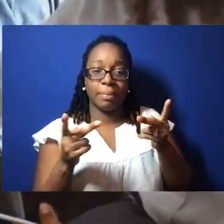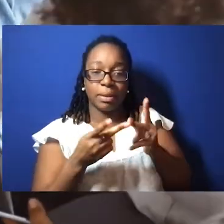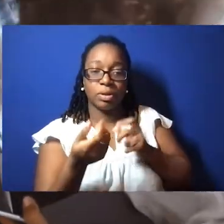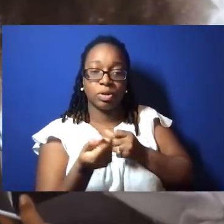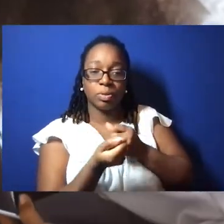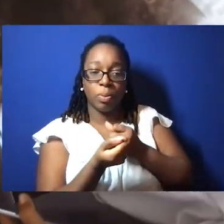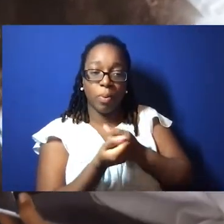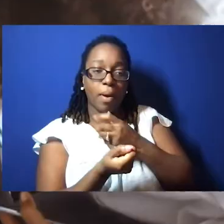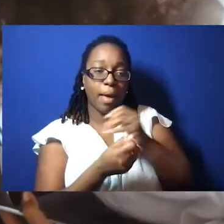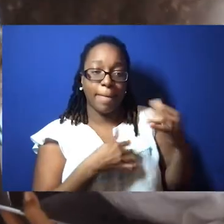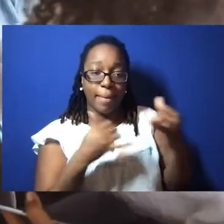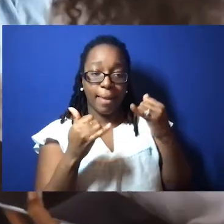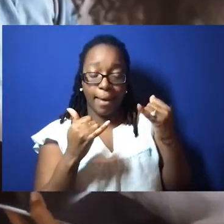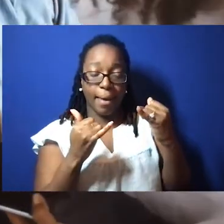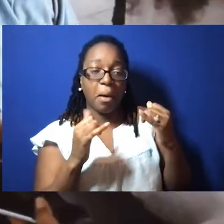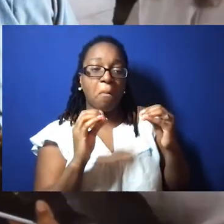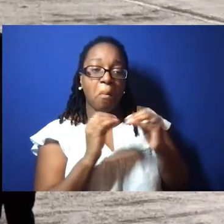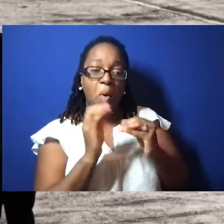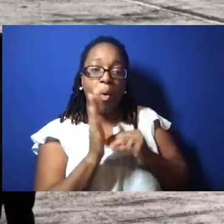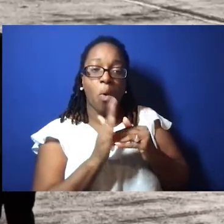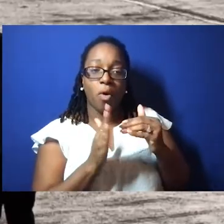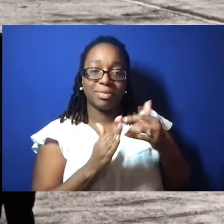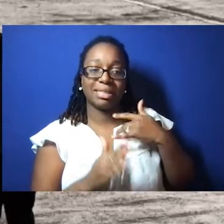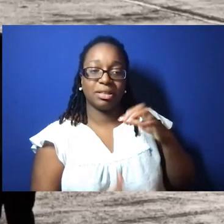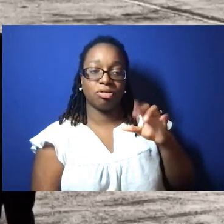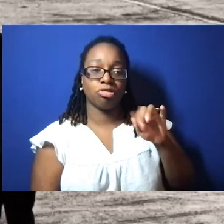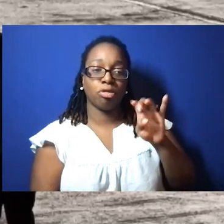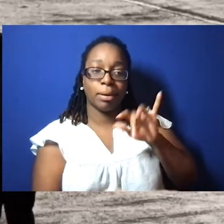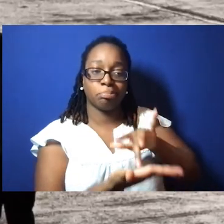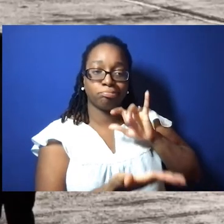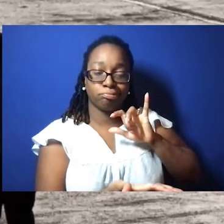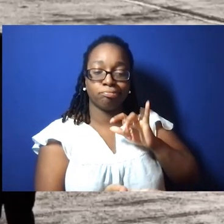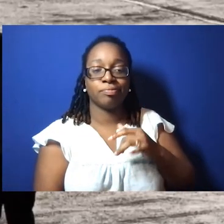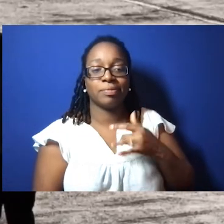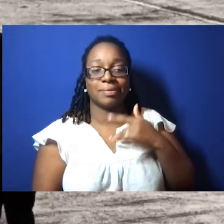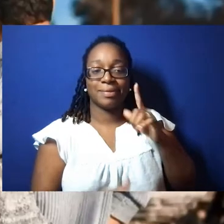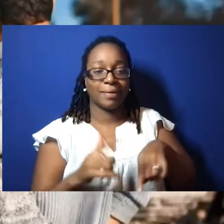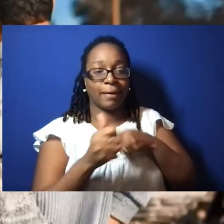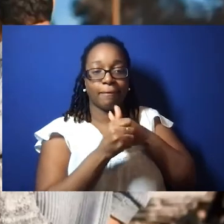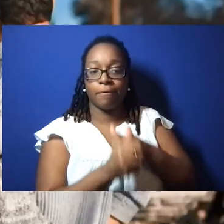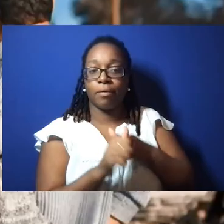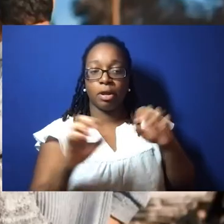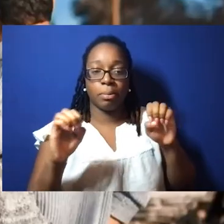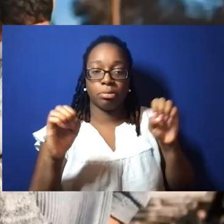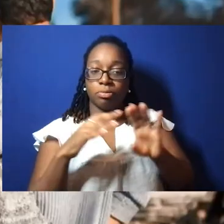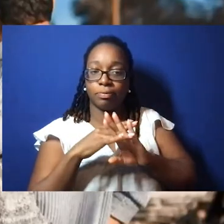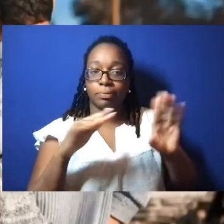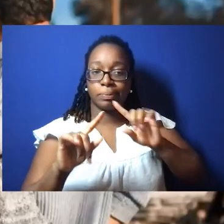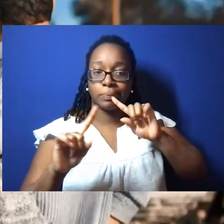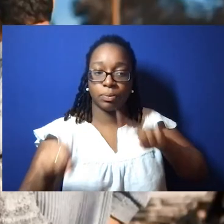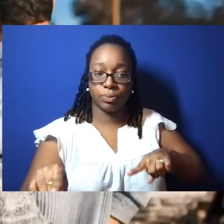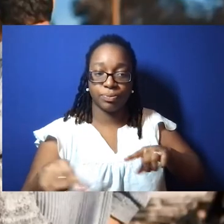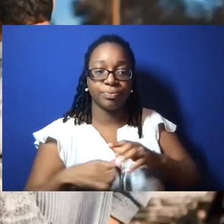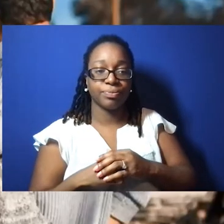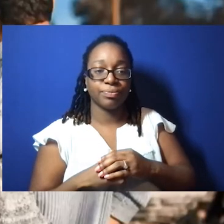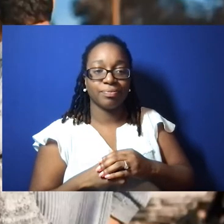to sport and play, more often victims of crime, unable to follow emergency